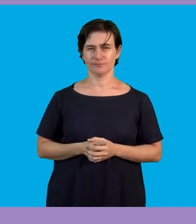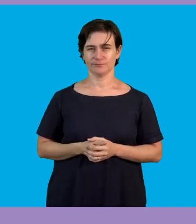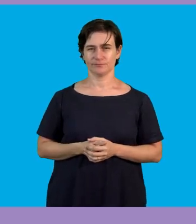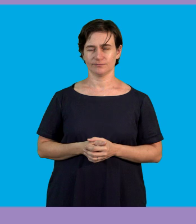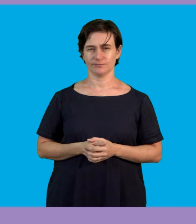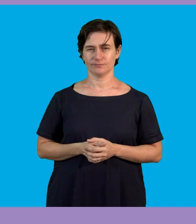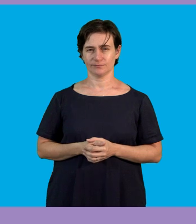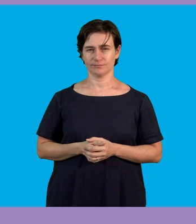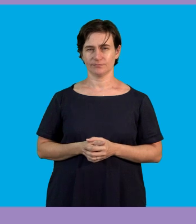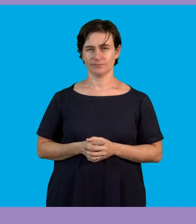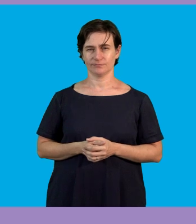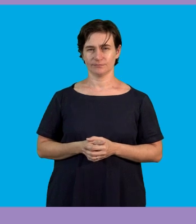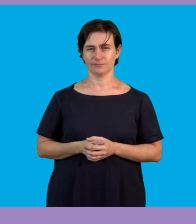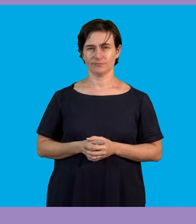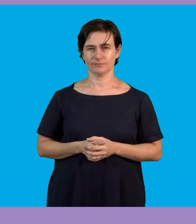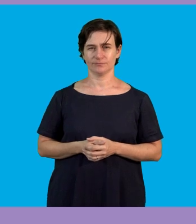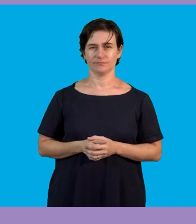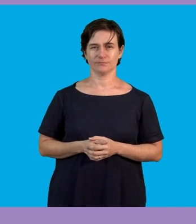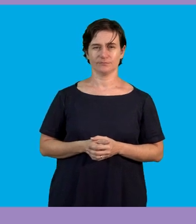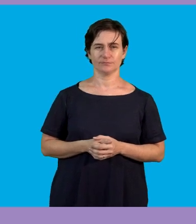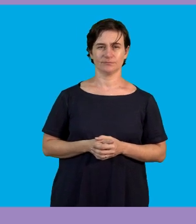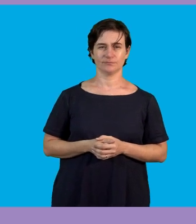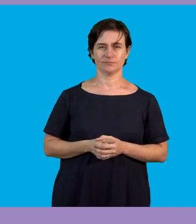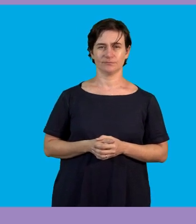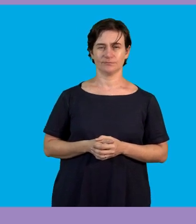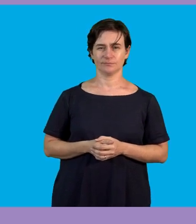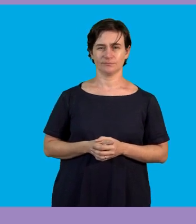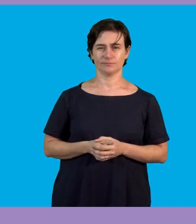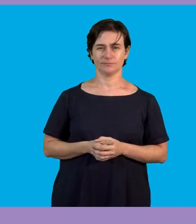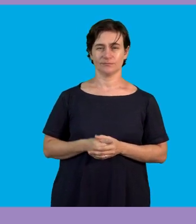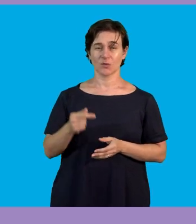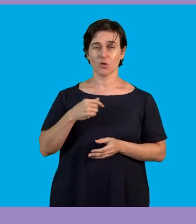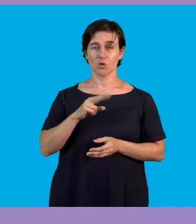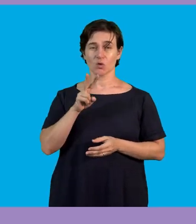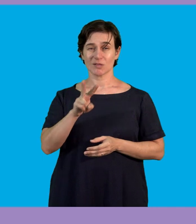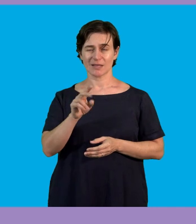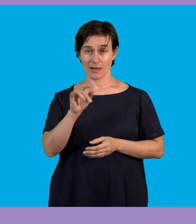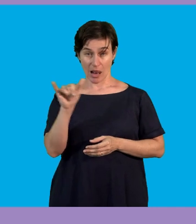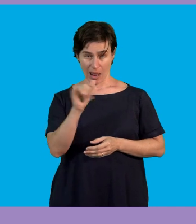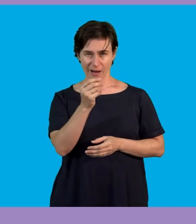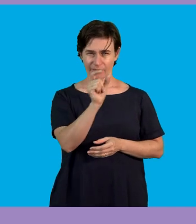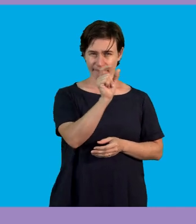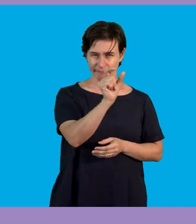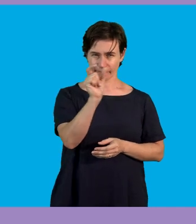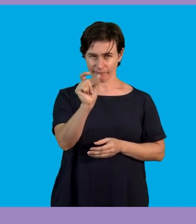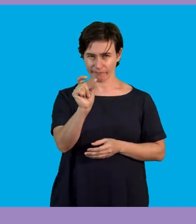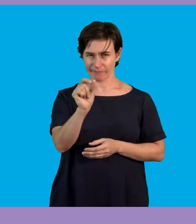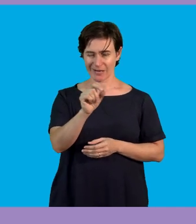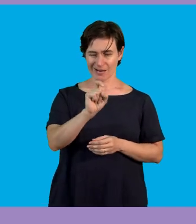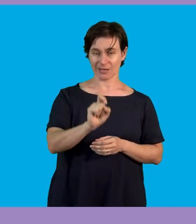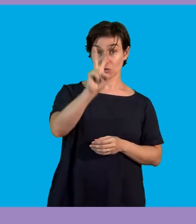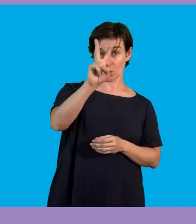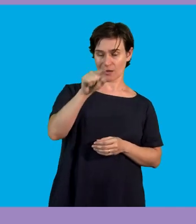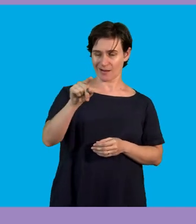minus 2x squared equals to 8x squared. Notice that there are like terms on the